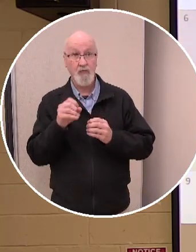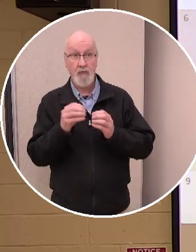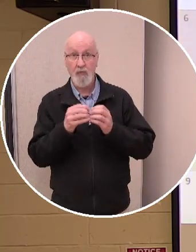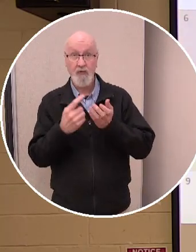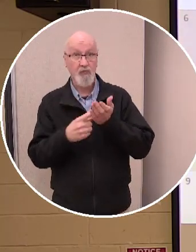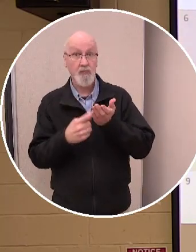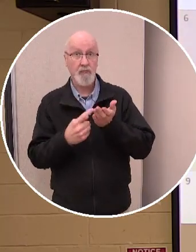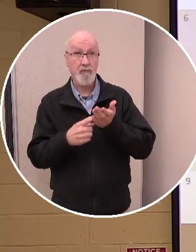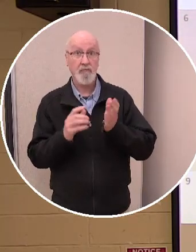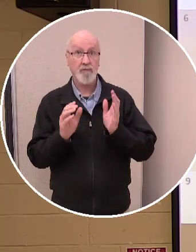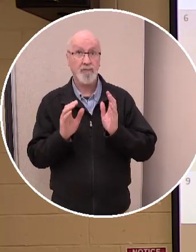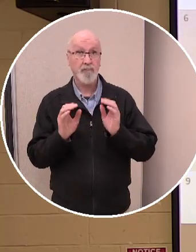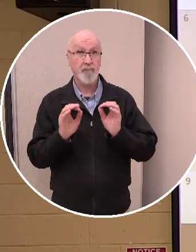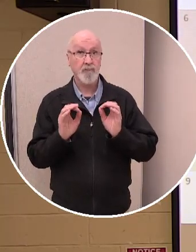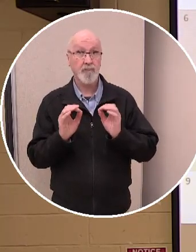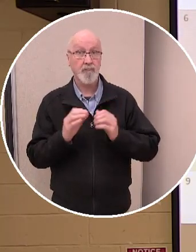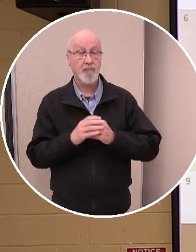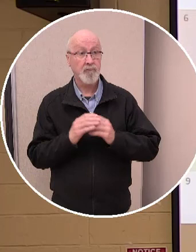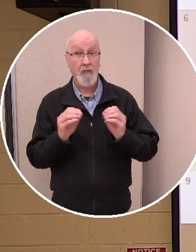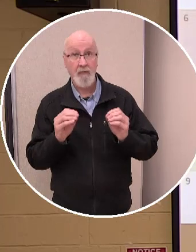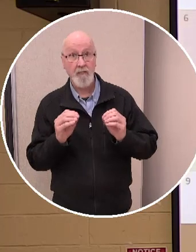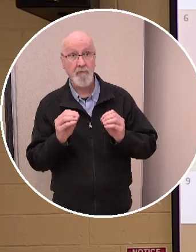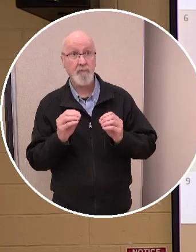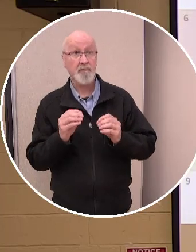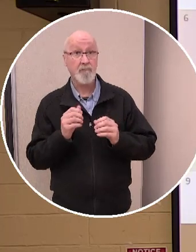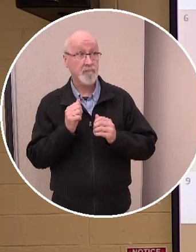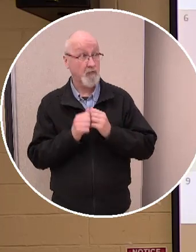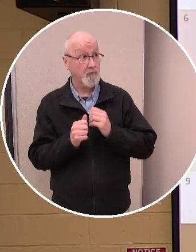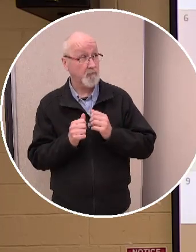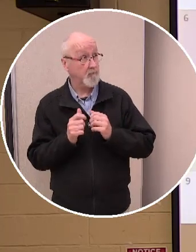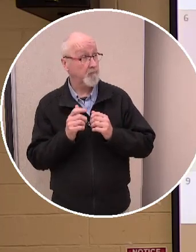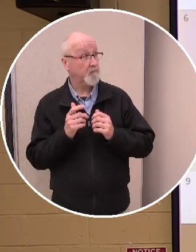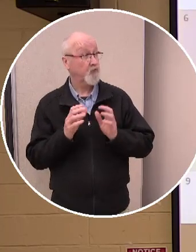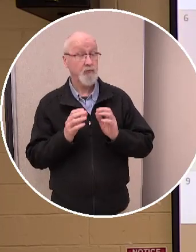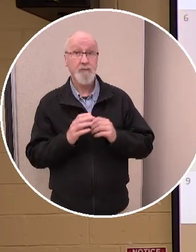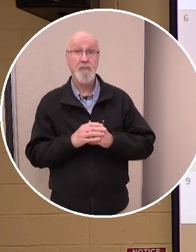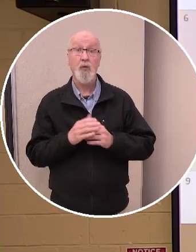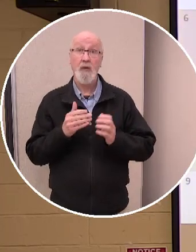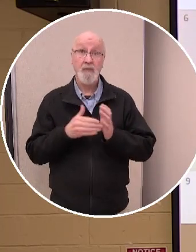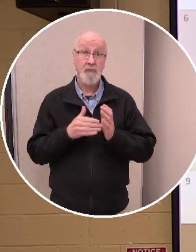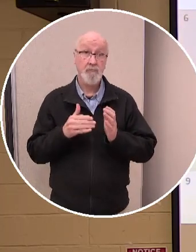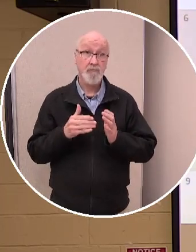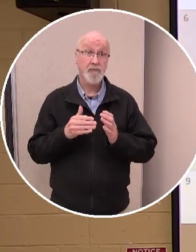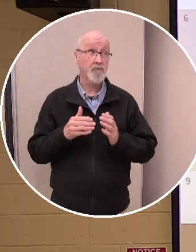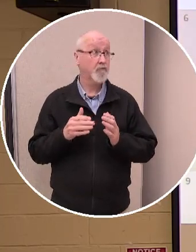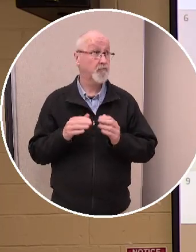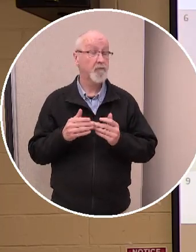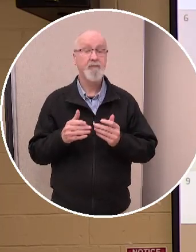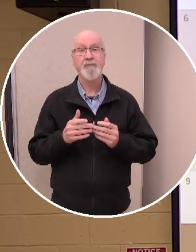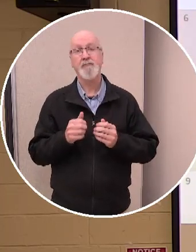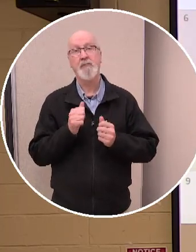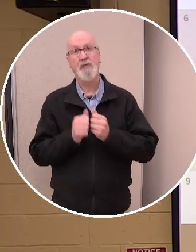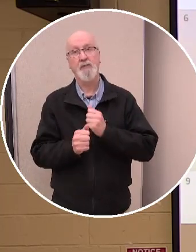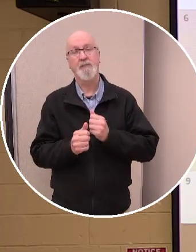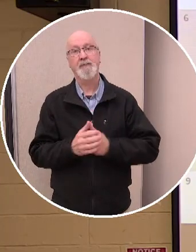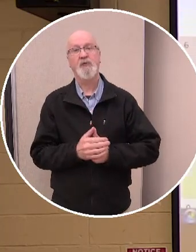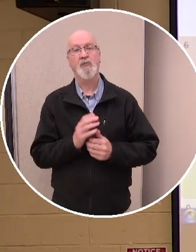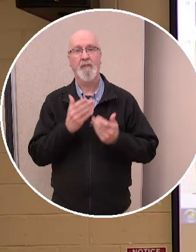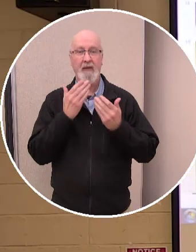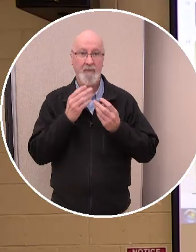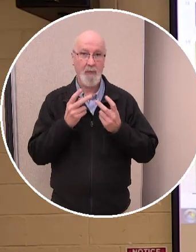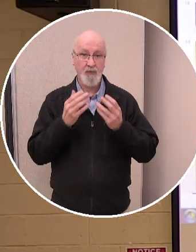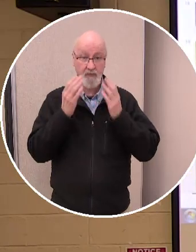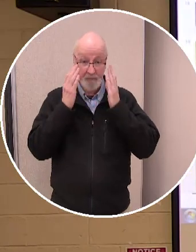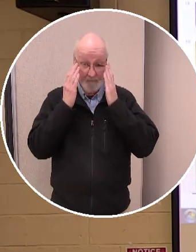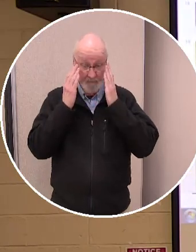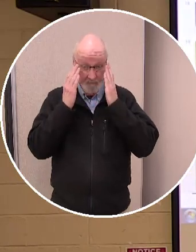discussion? Hearing none, all in favor? Those against? Motion carries. Thank you very much for that,